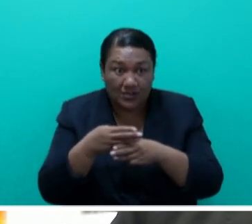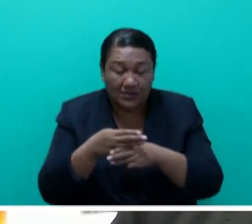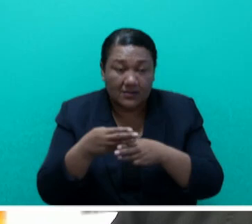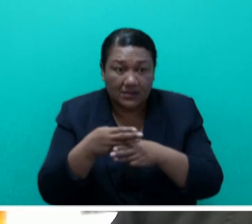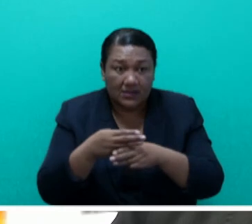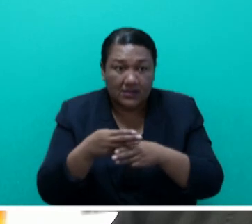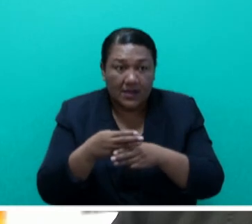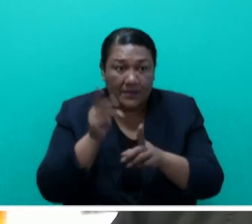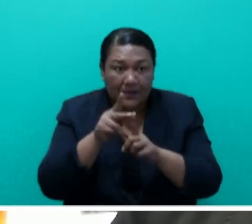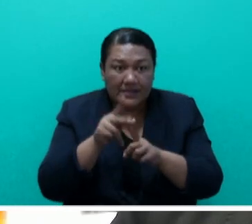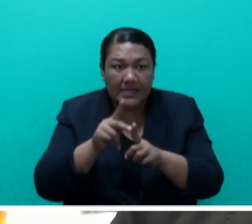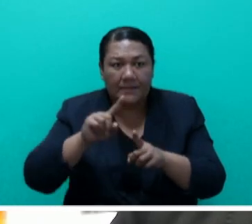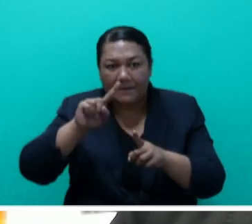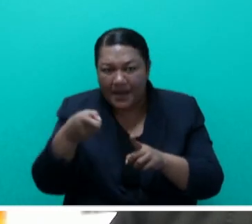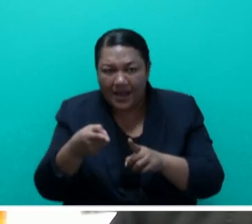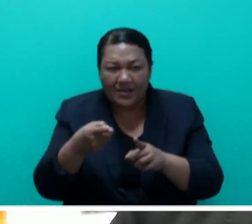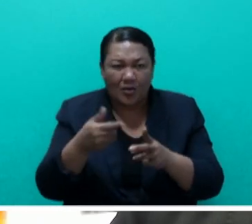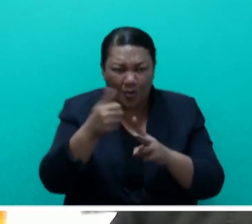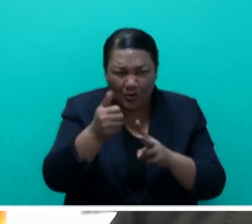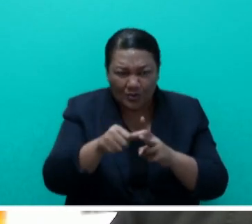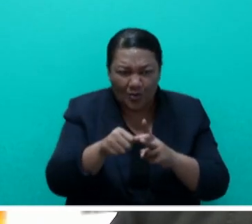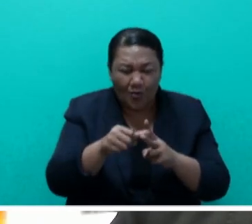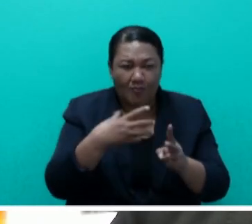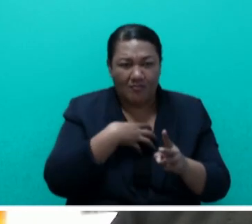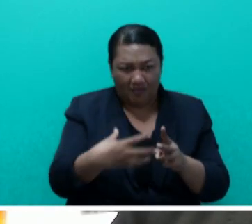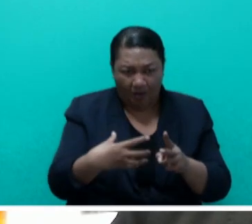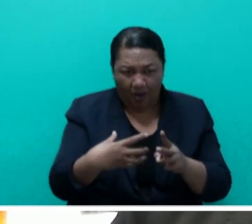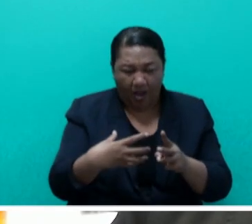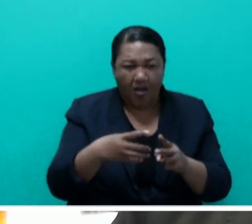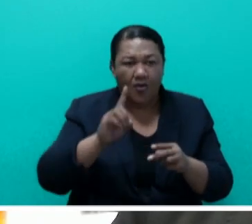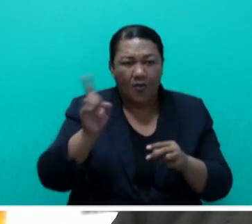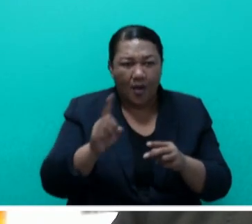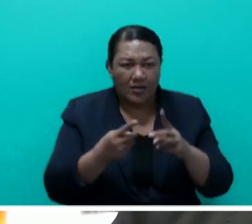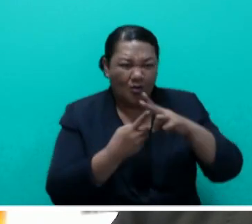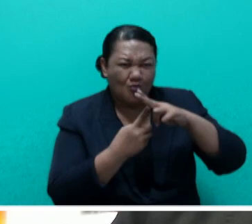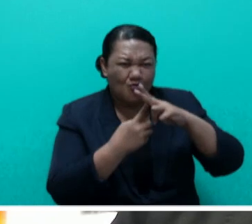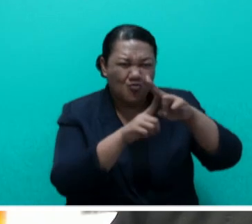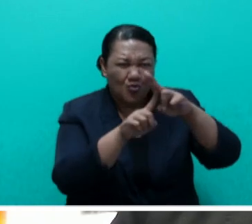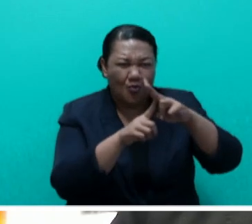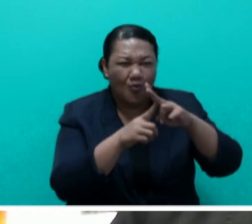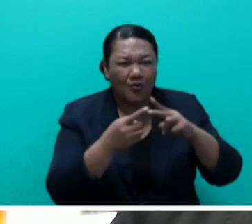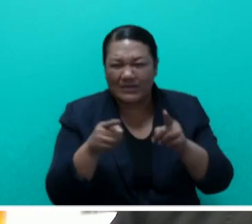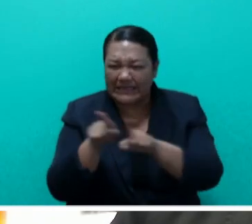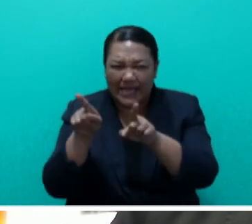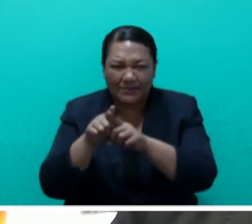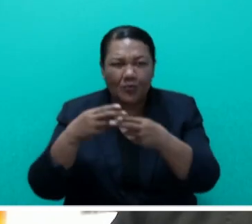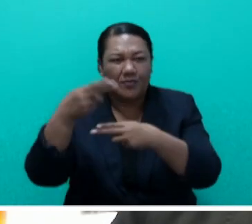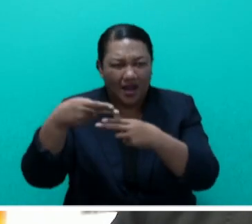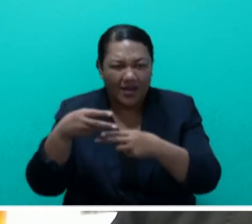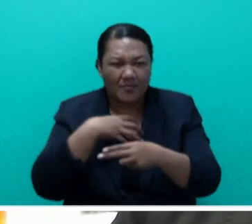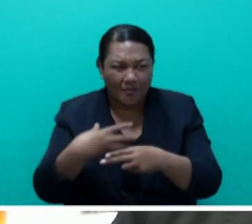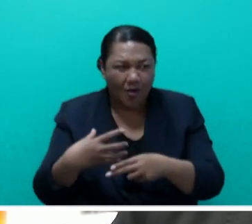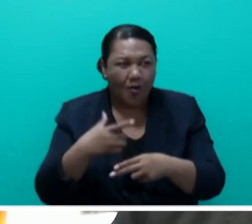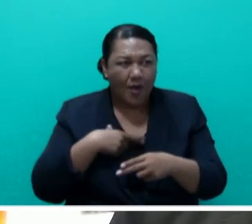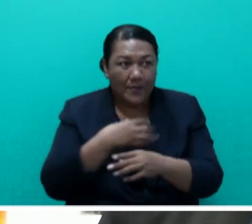So if the Honourable Minister can be more specific, that is why, where is the focus and what's the future plans? Because